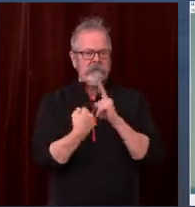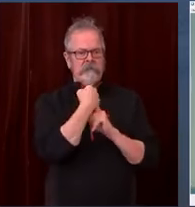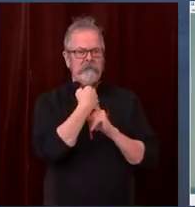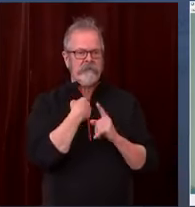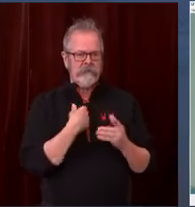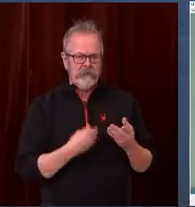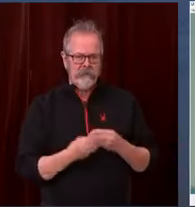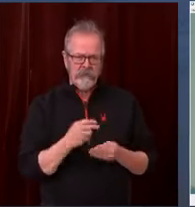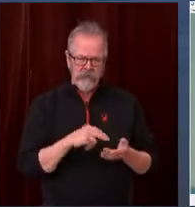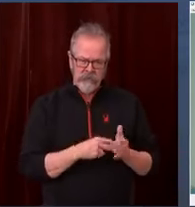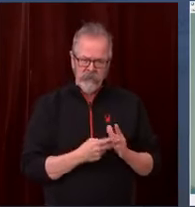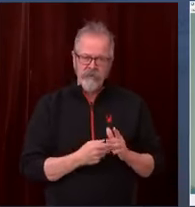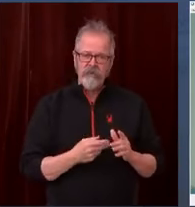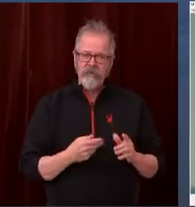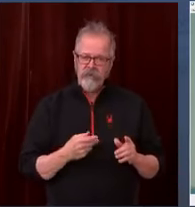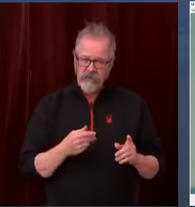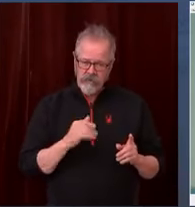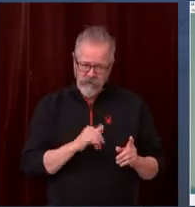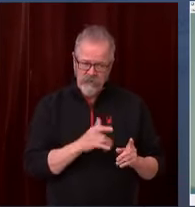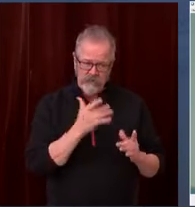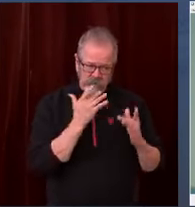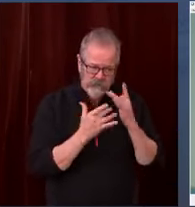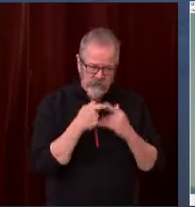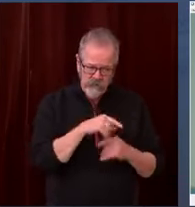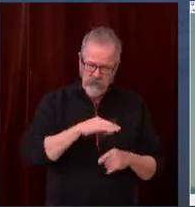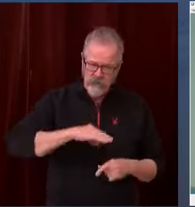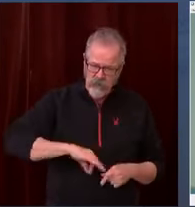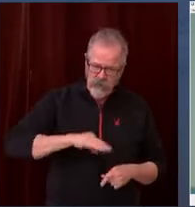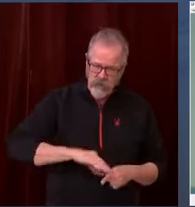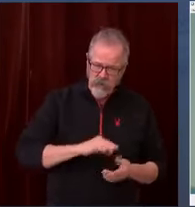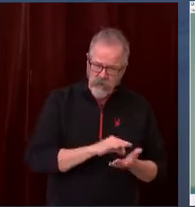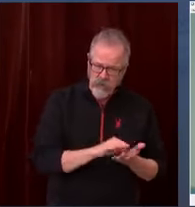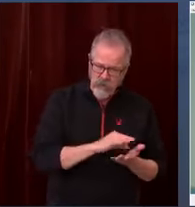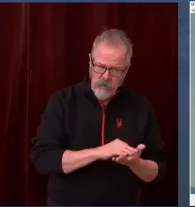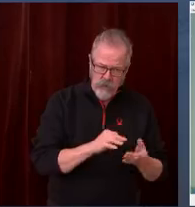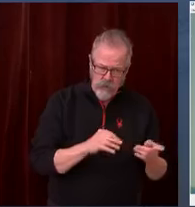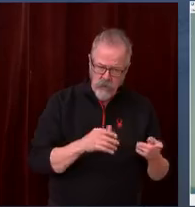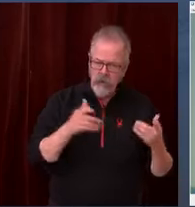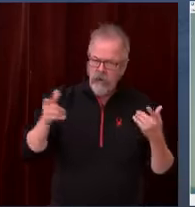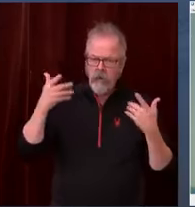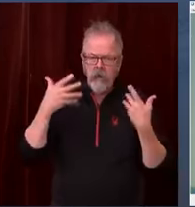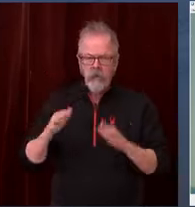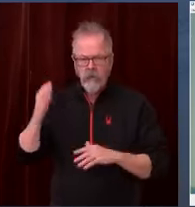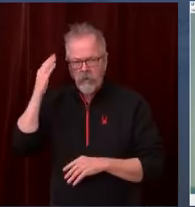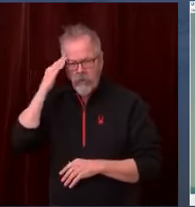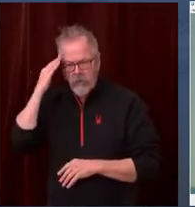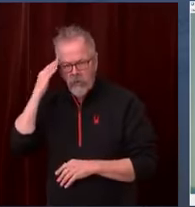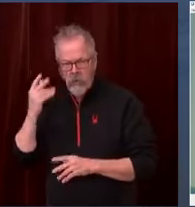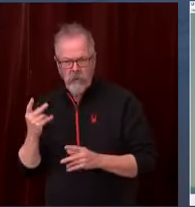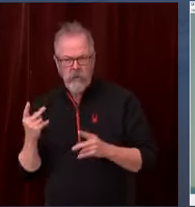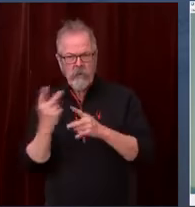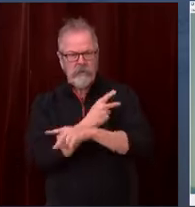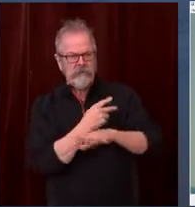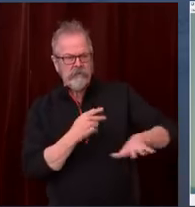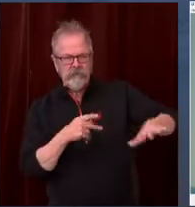hit by the economic and health impacts of COVID-19.